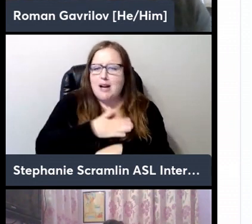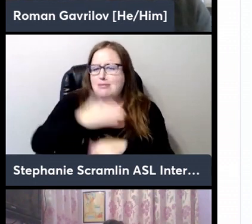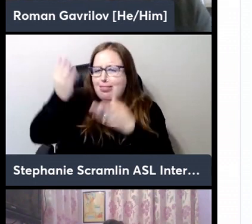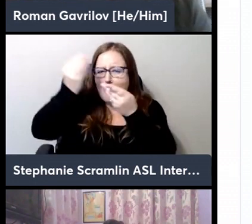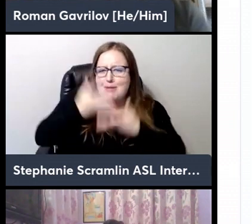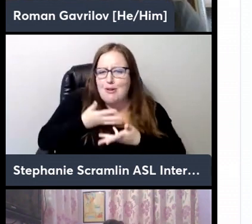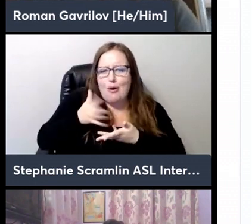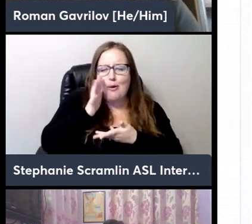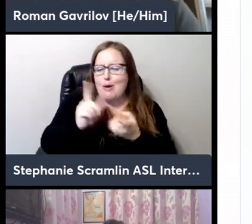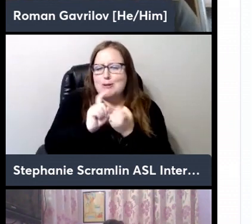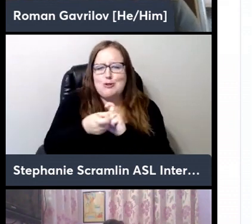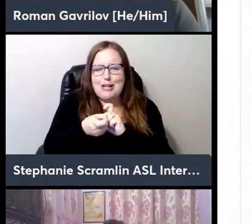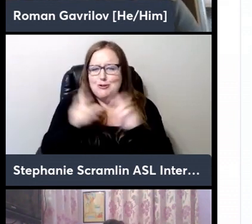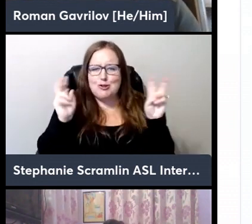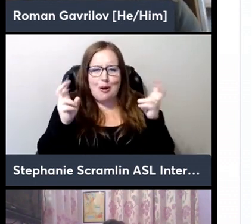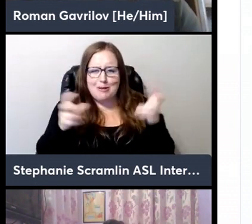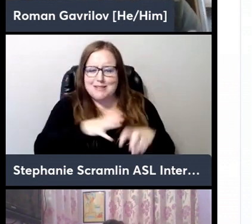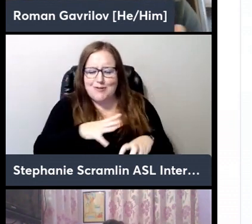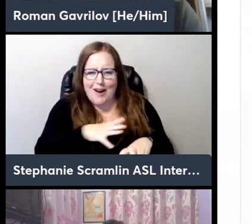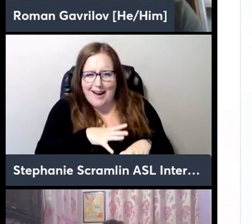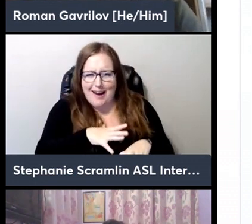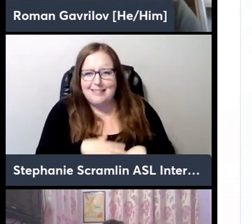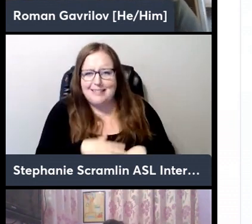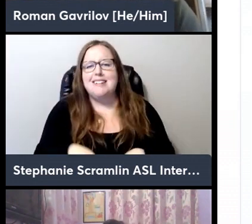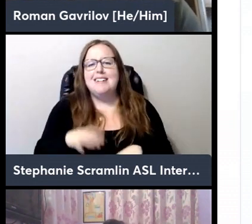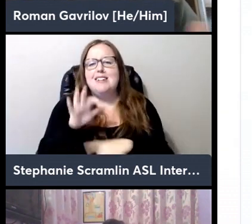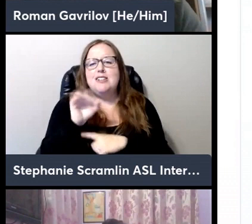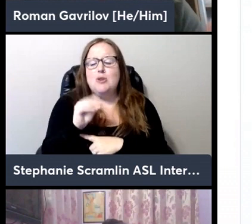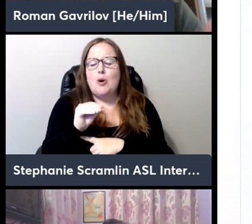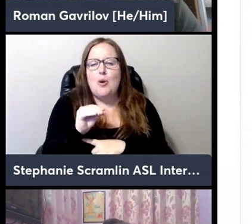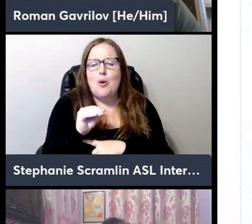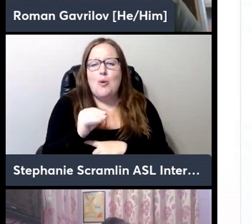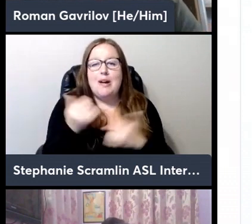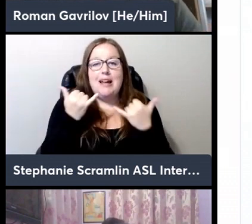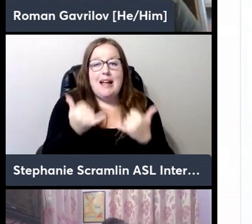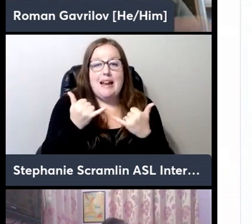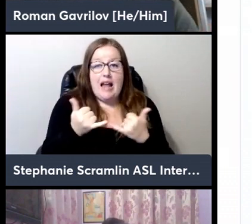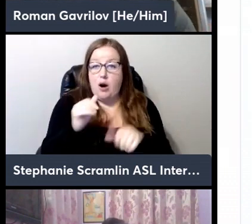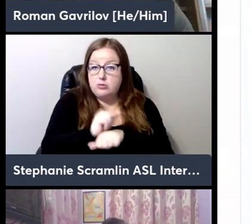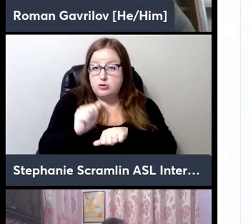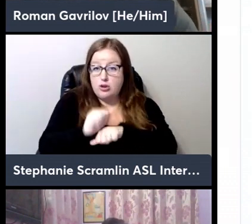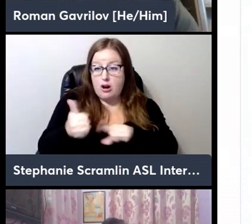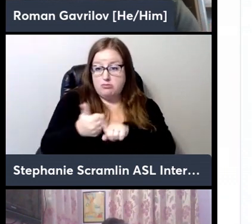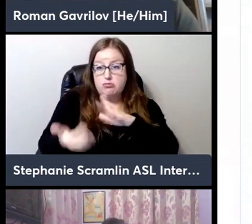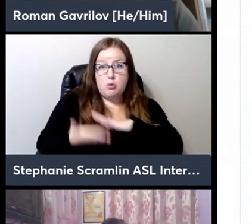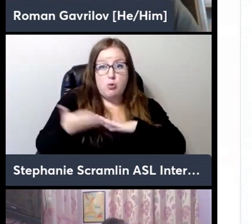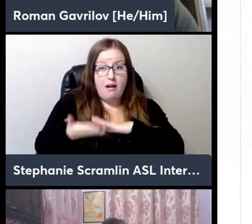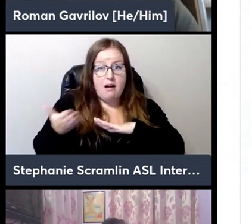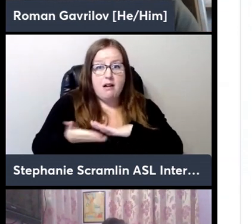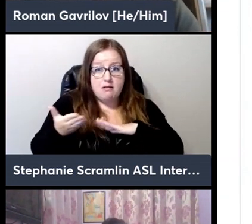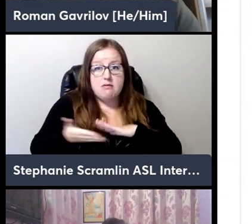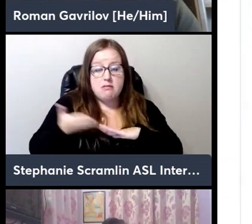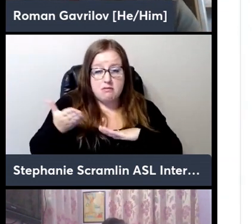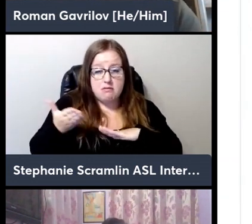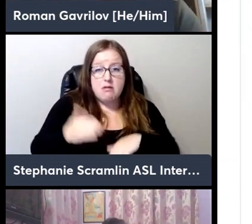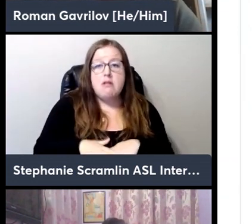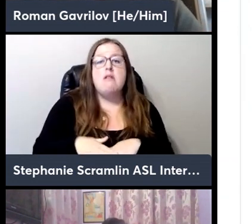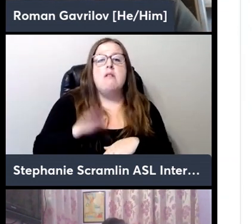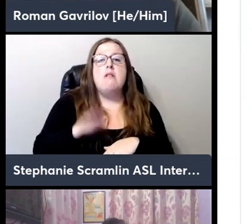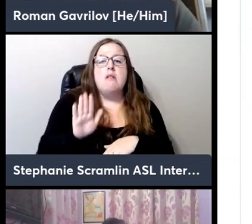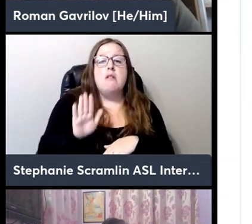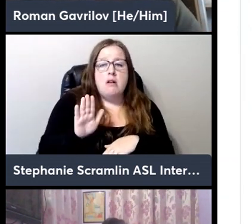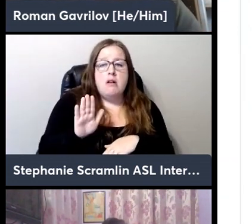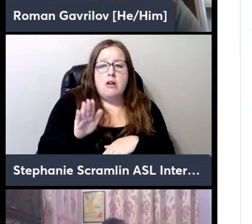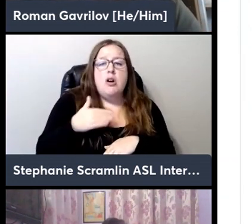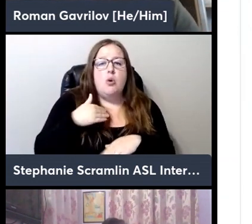switch to that. Uh, so now that our job is running, we let's put